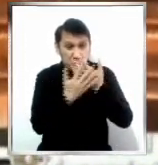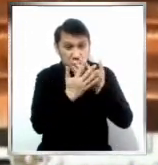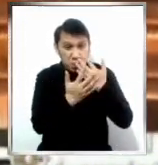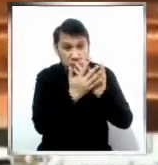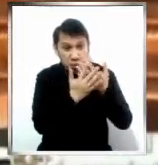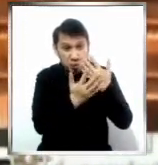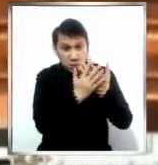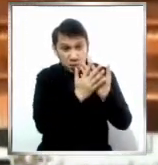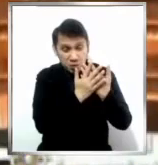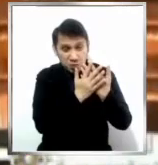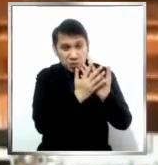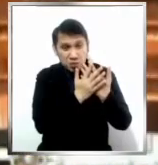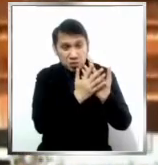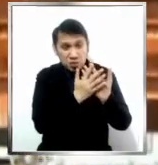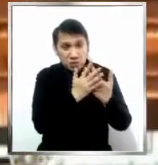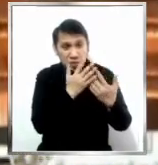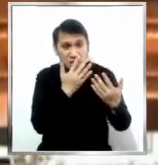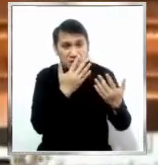Tapos,